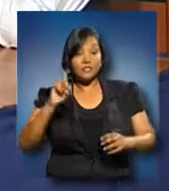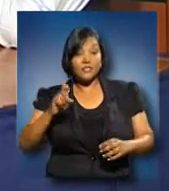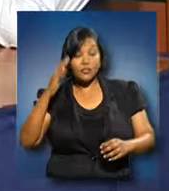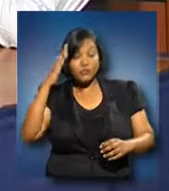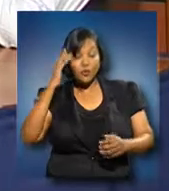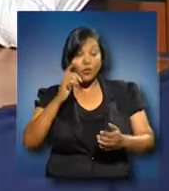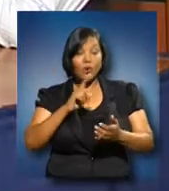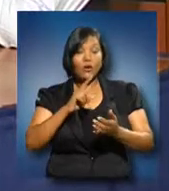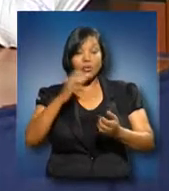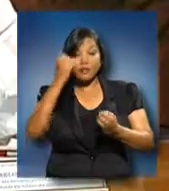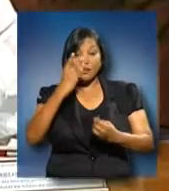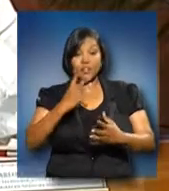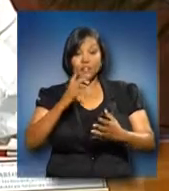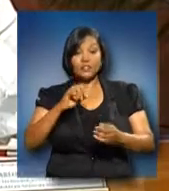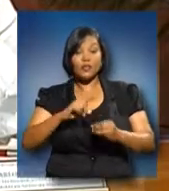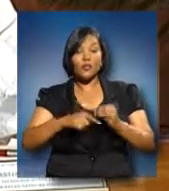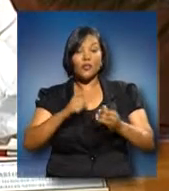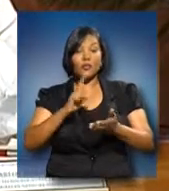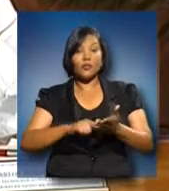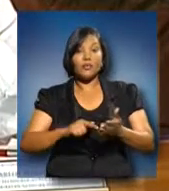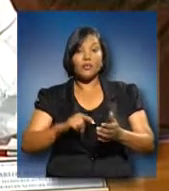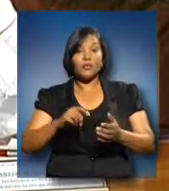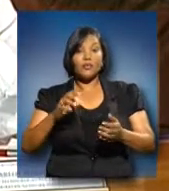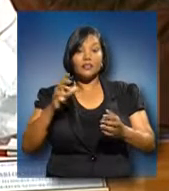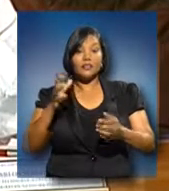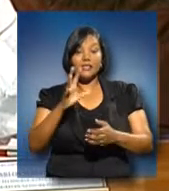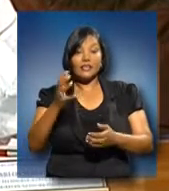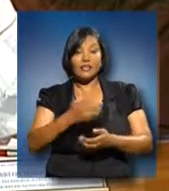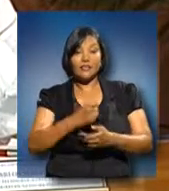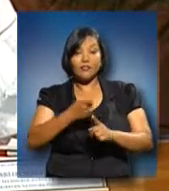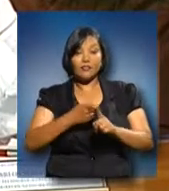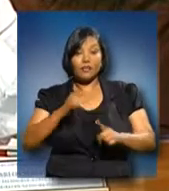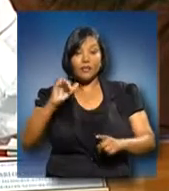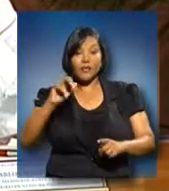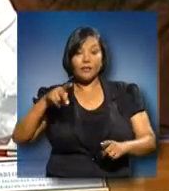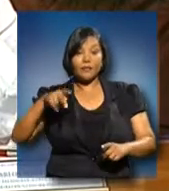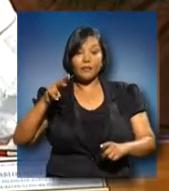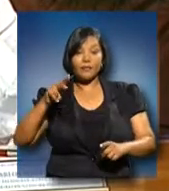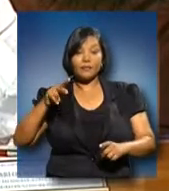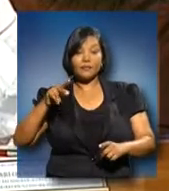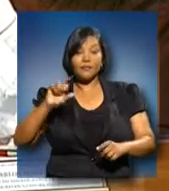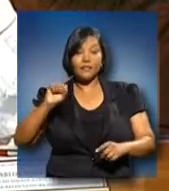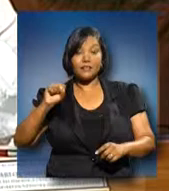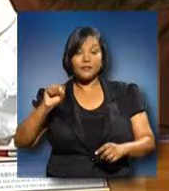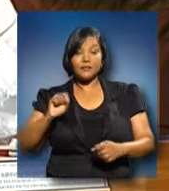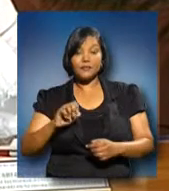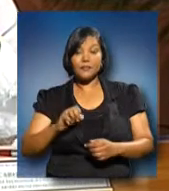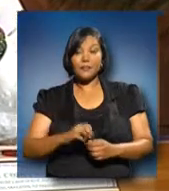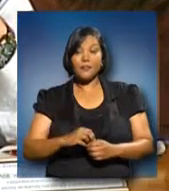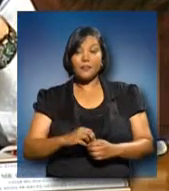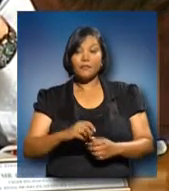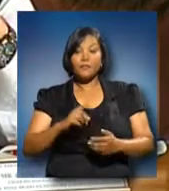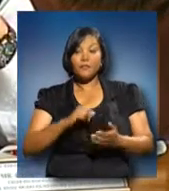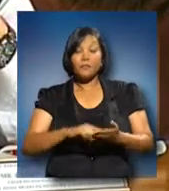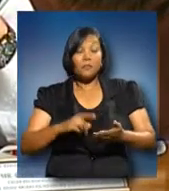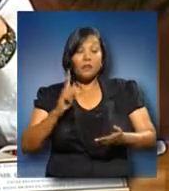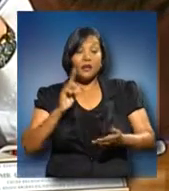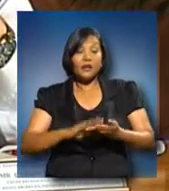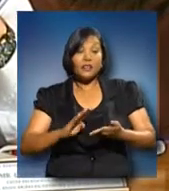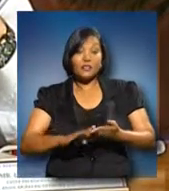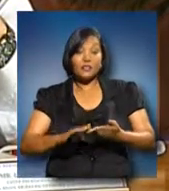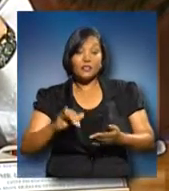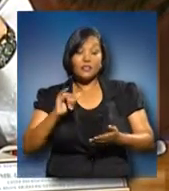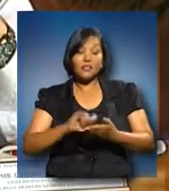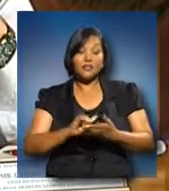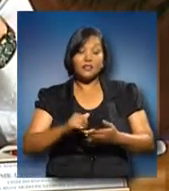ISPs, okay? So one of the most commonly heard excuses about not doing IPv6 is that there